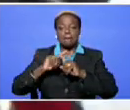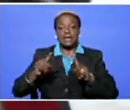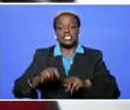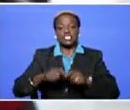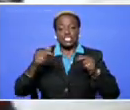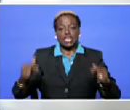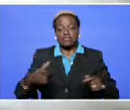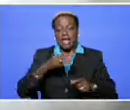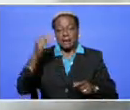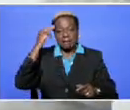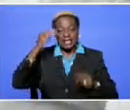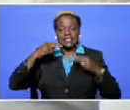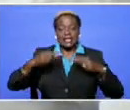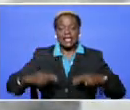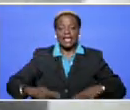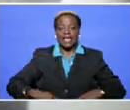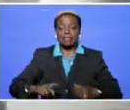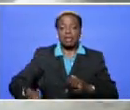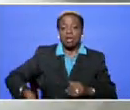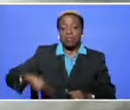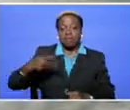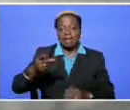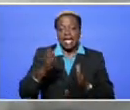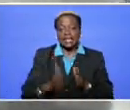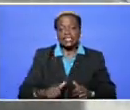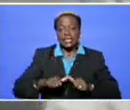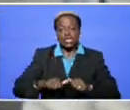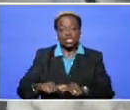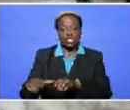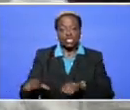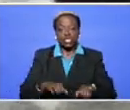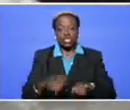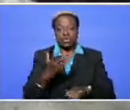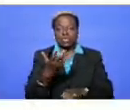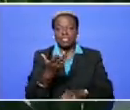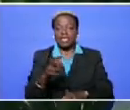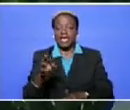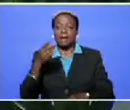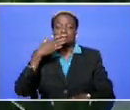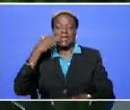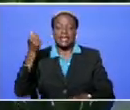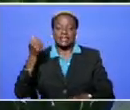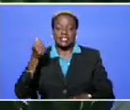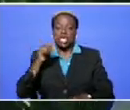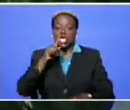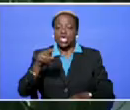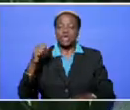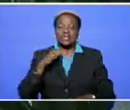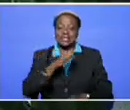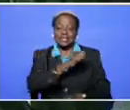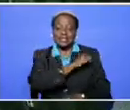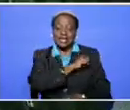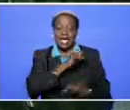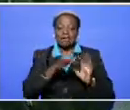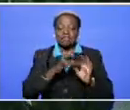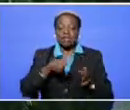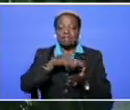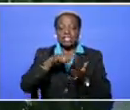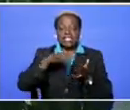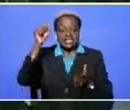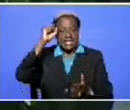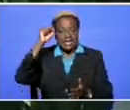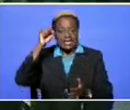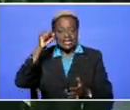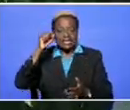mental health providers continue to do their best. You, the staff of this vibrant Sandilands community, are